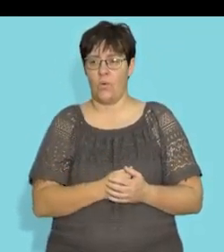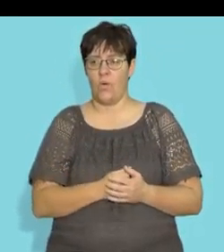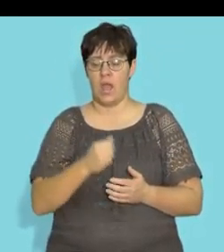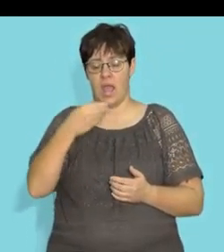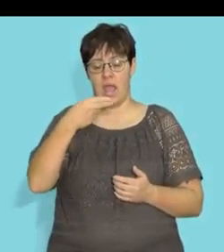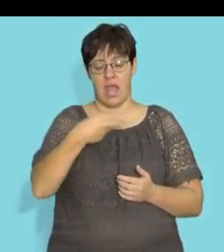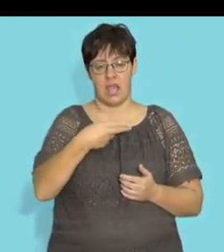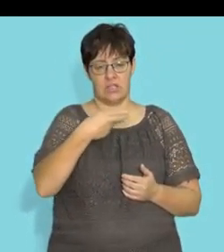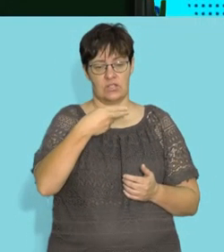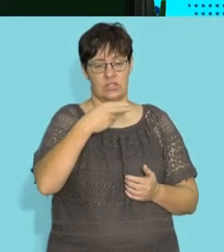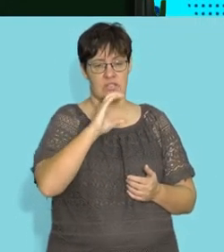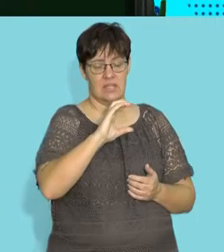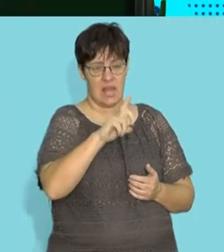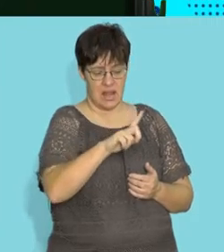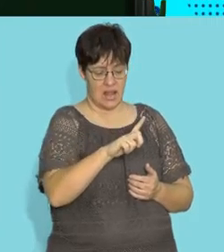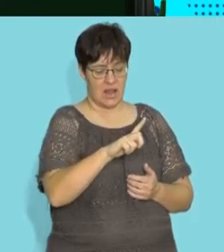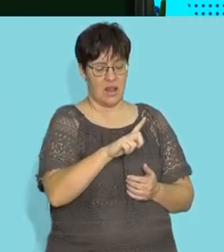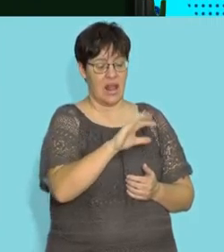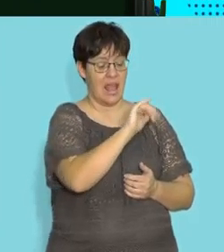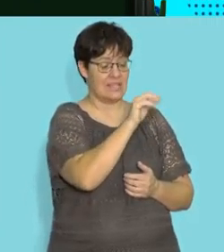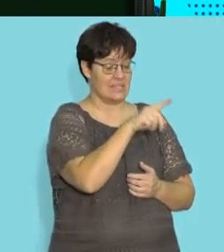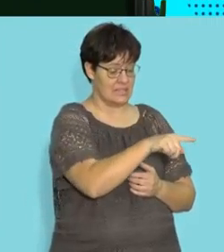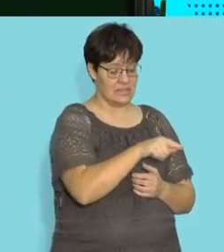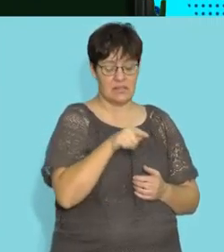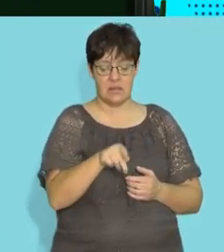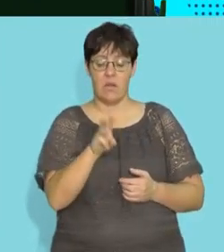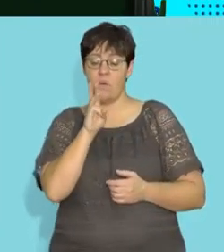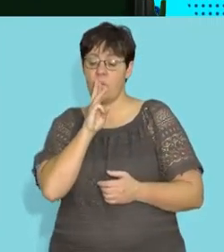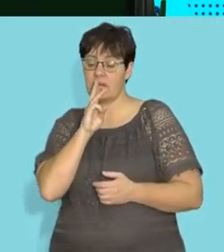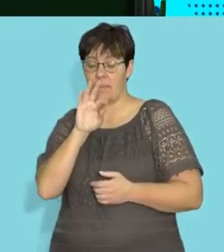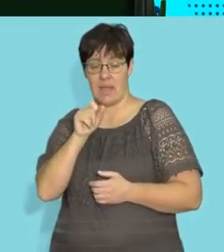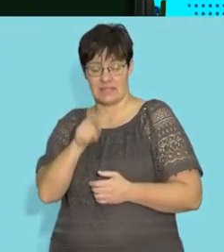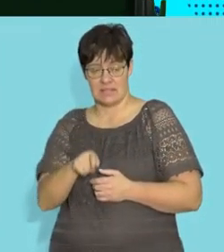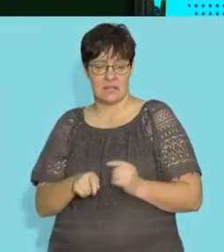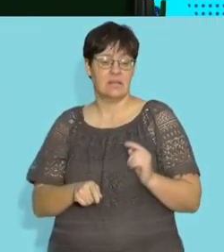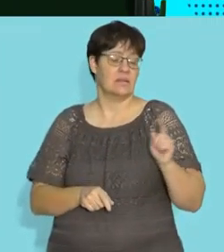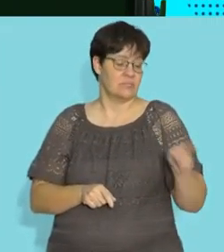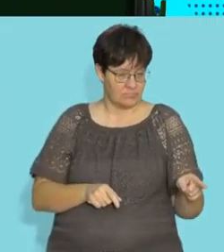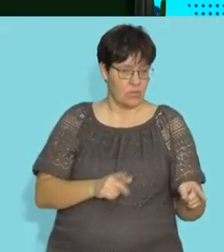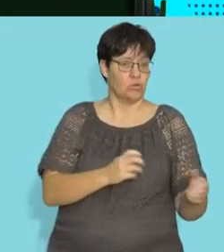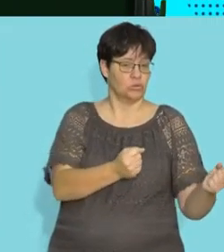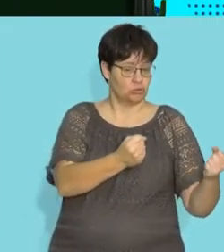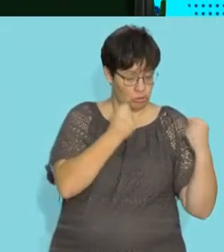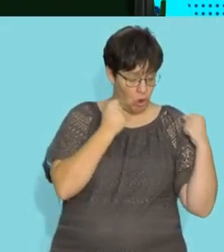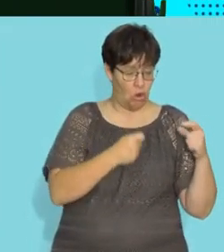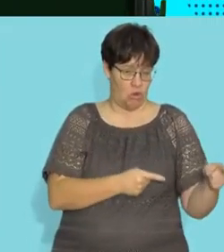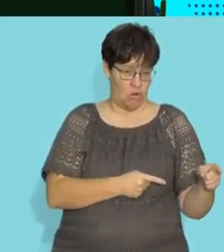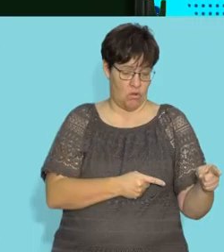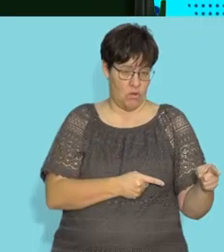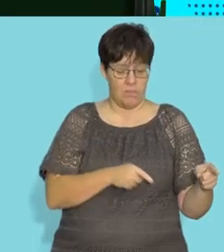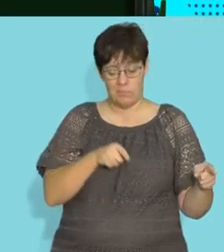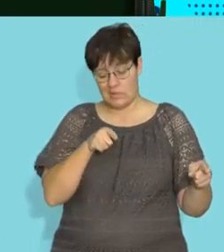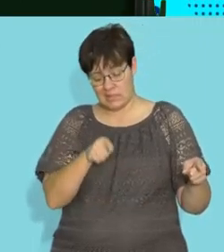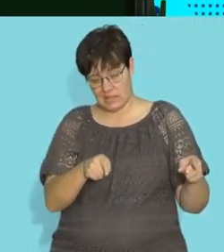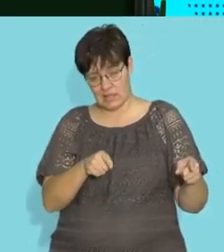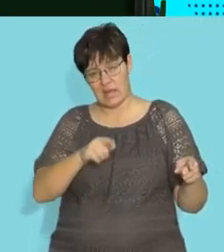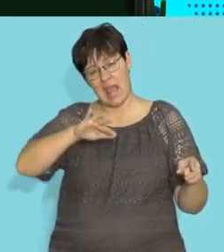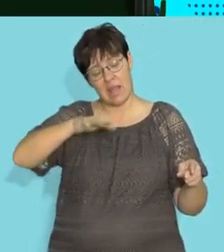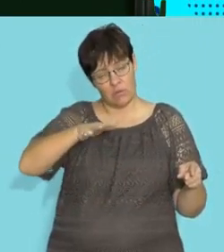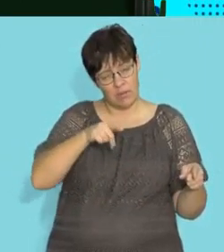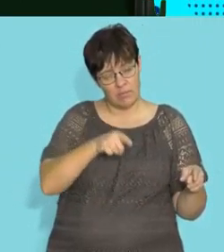and hydrochloric acid is an acid, it simply means that water is our base here. So we also